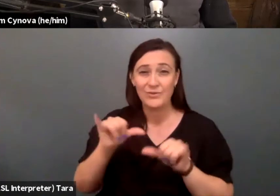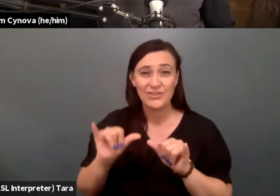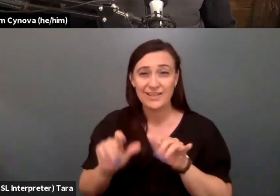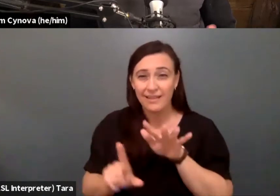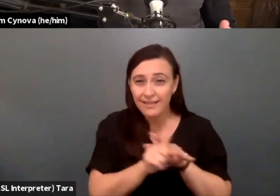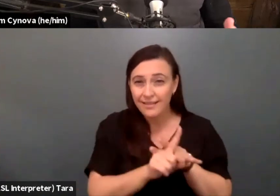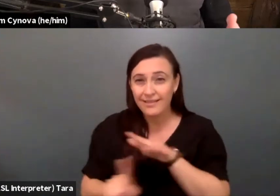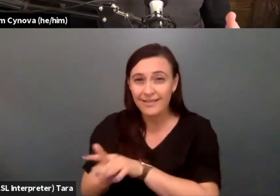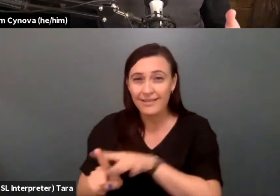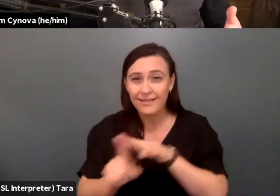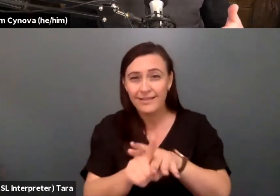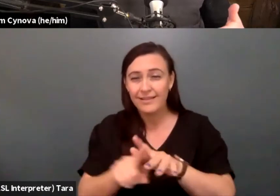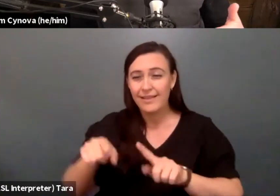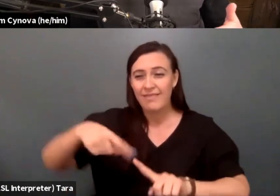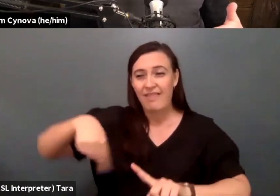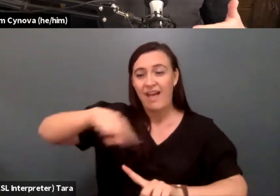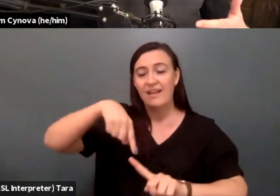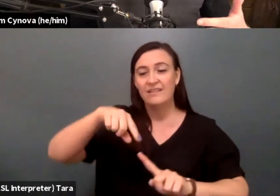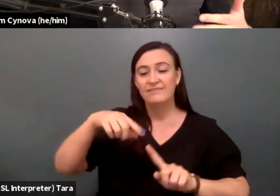there's still that